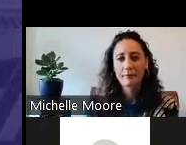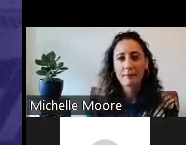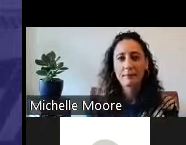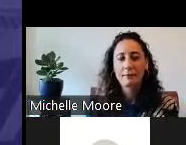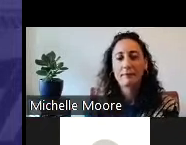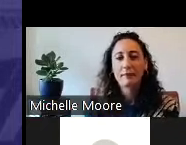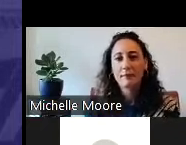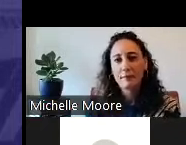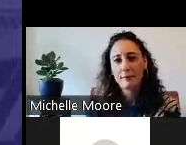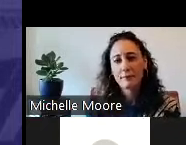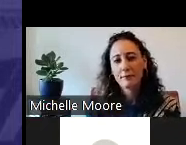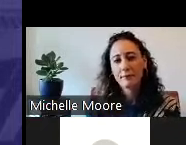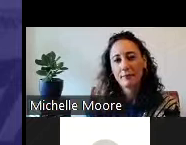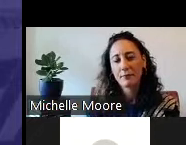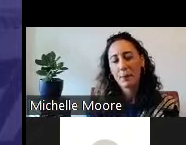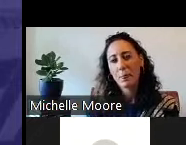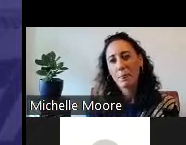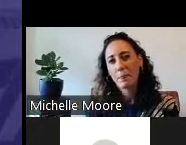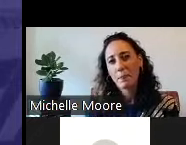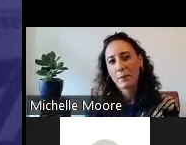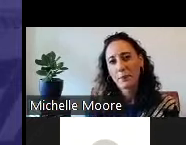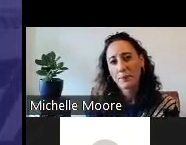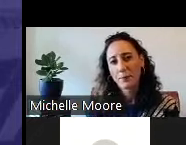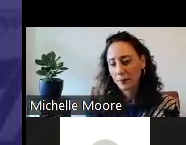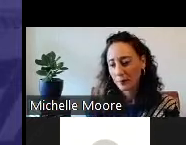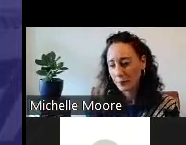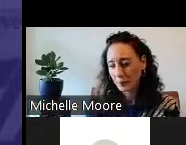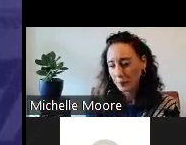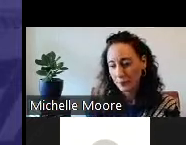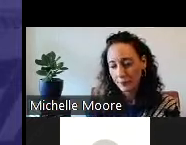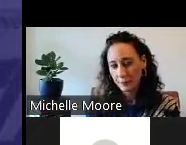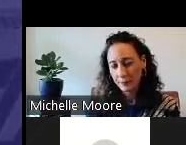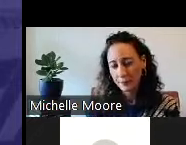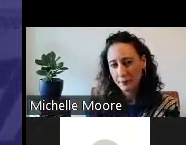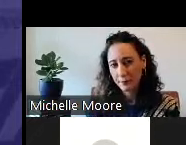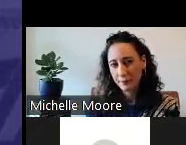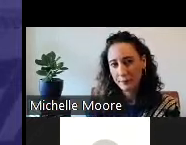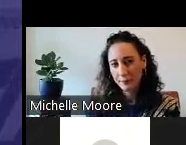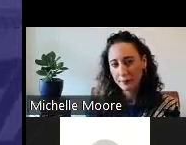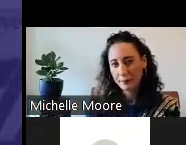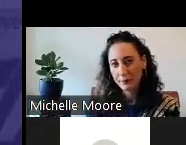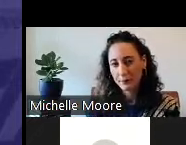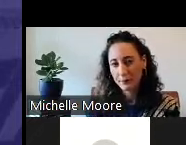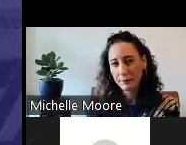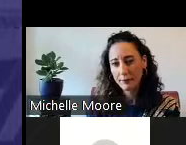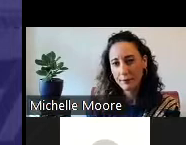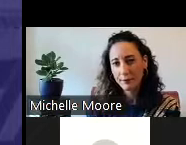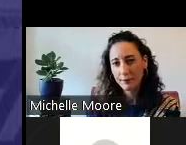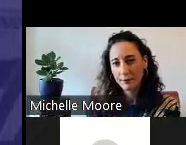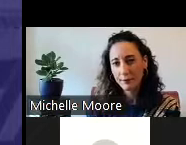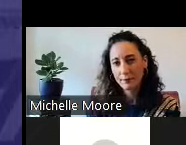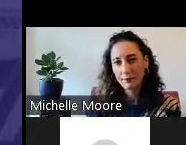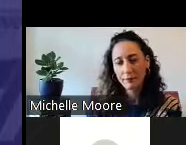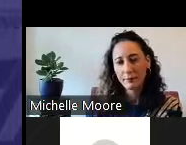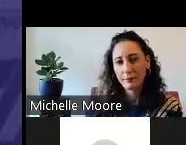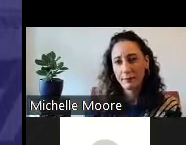sector to address some of the persistent challenges for underrepresented groups in sport and to progress further than